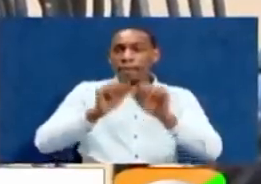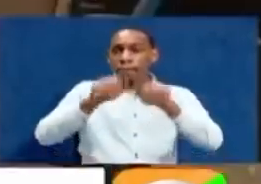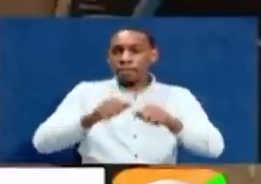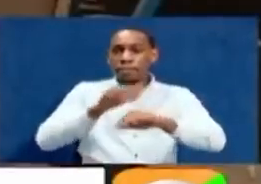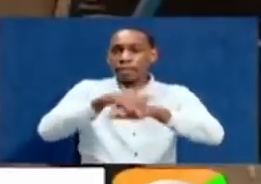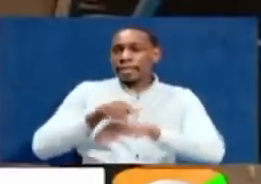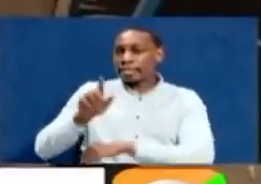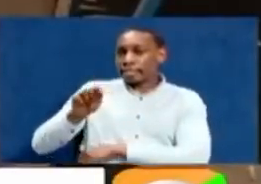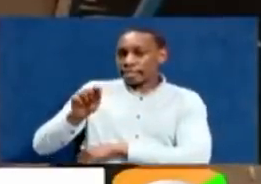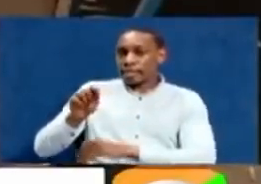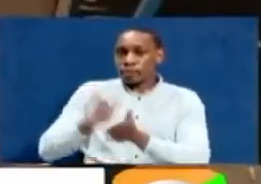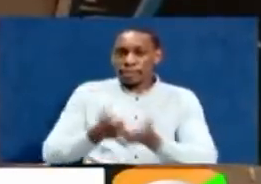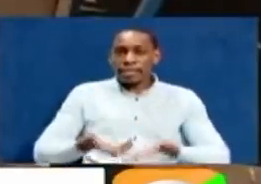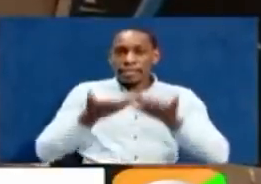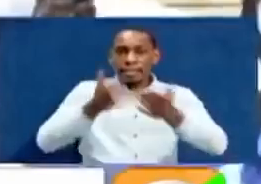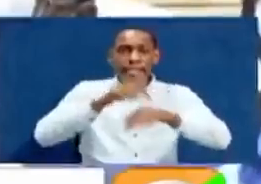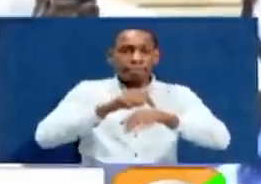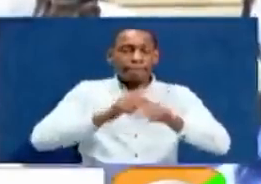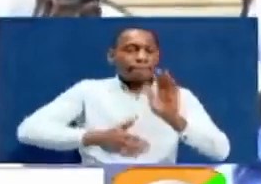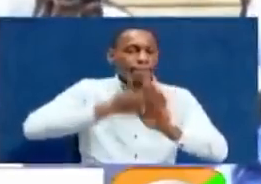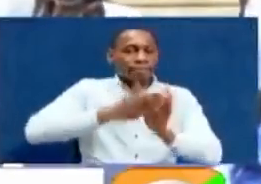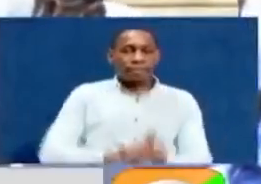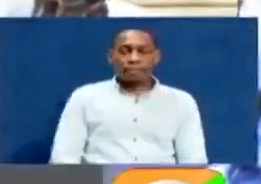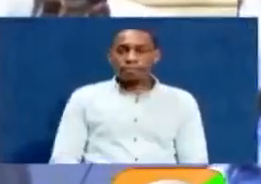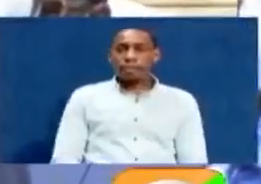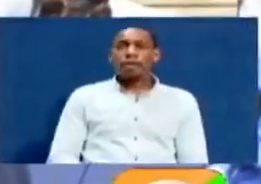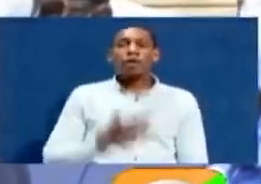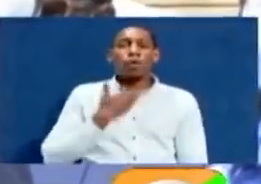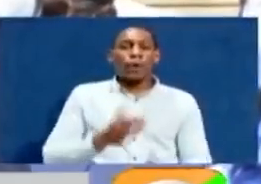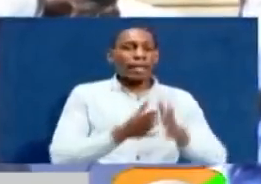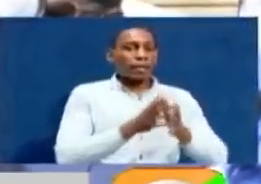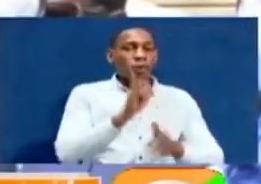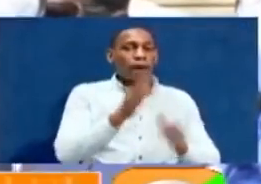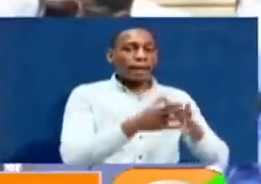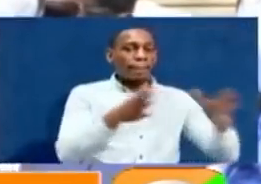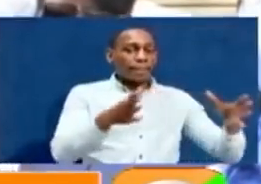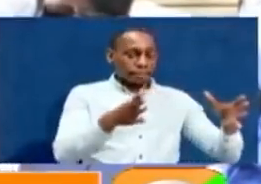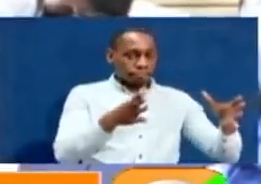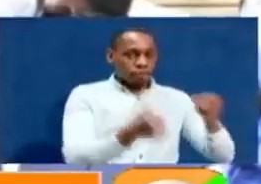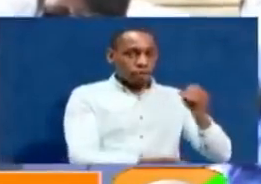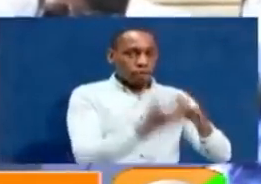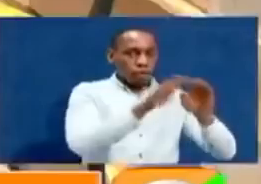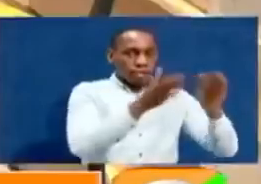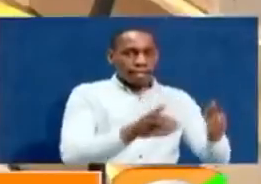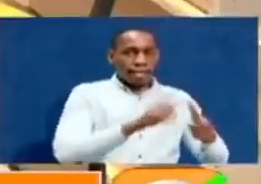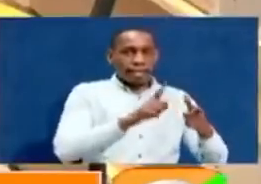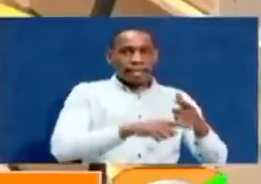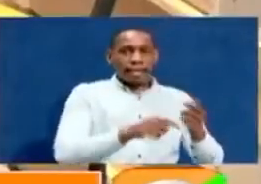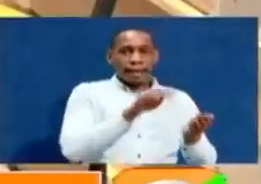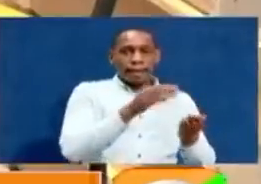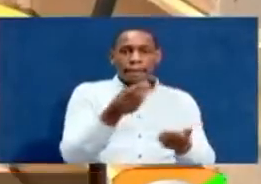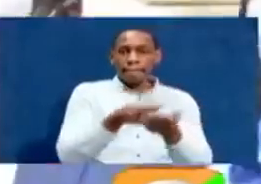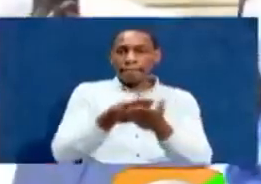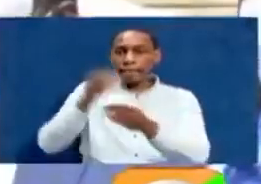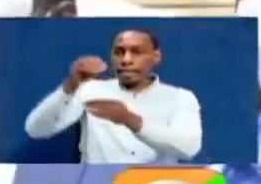to secure the tenders and deliver in good time. Don't want one big company to make the desks and then take the money to the bank. We